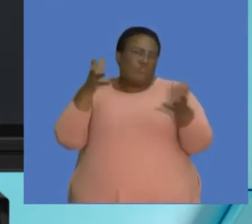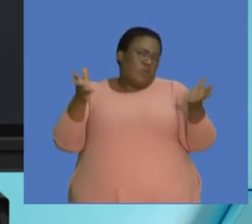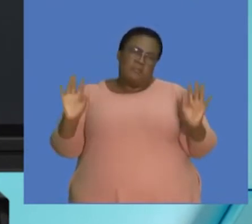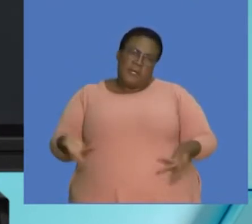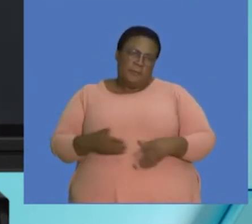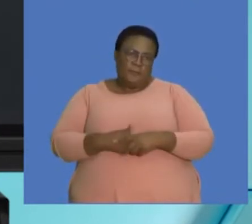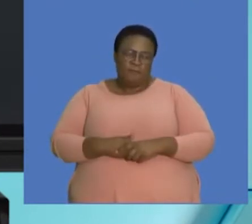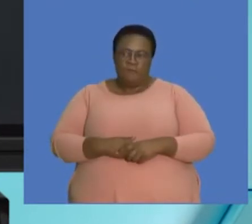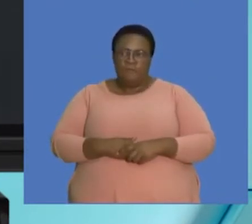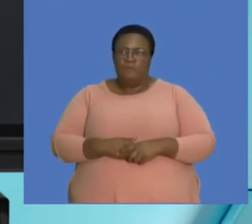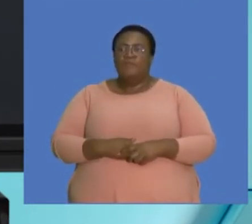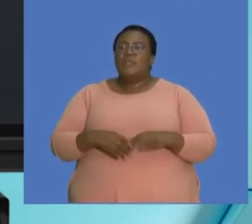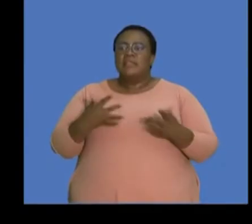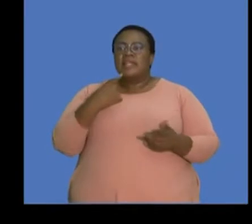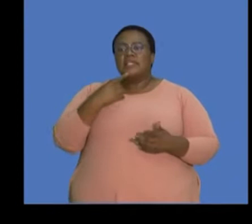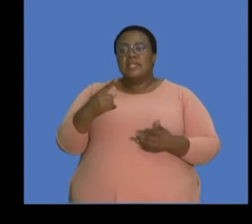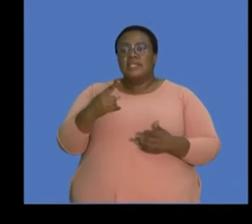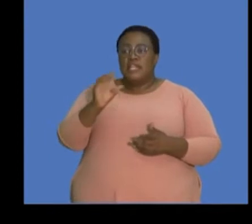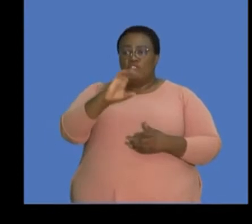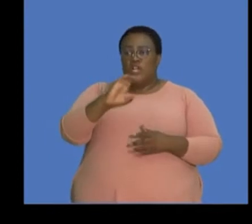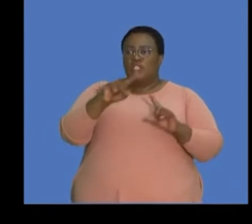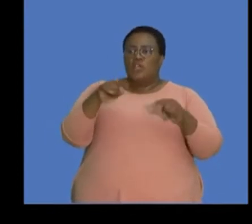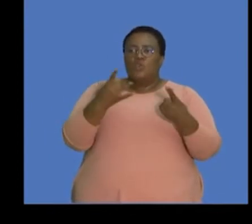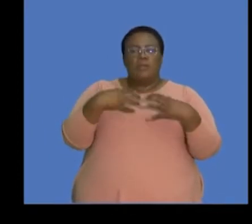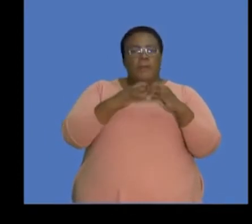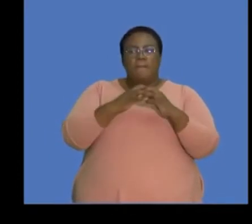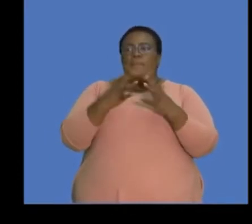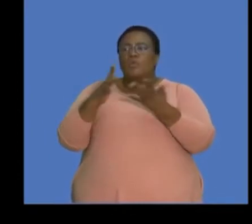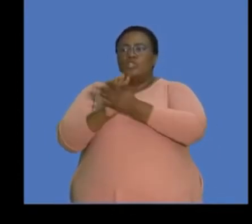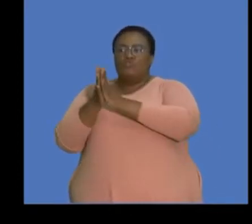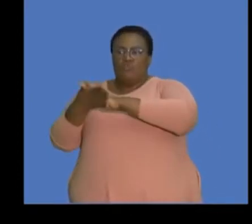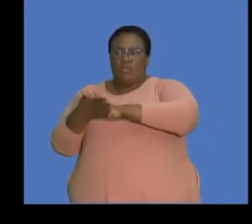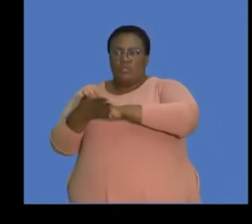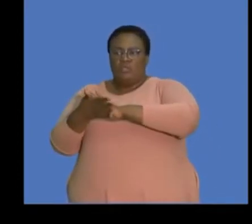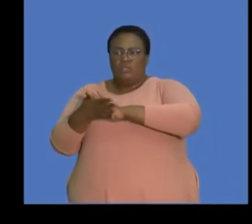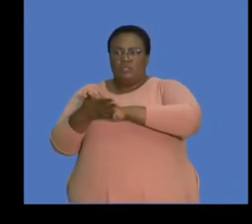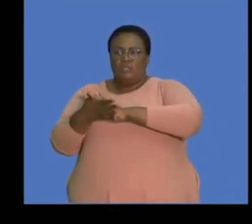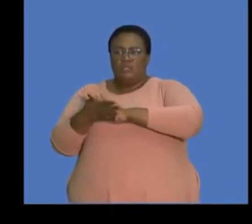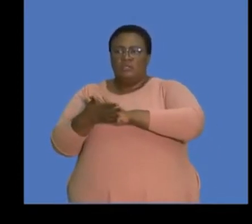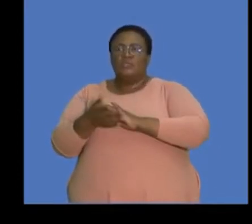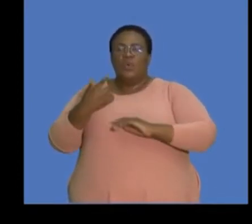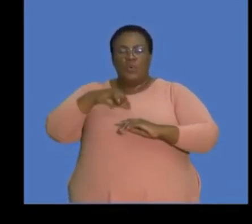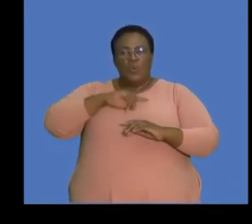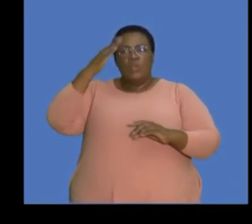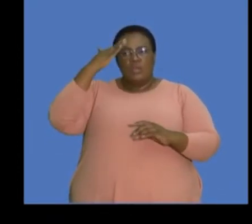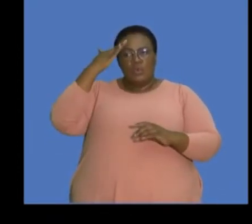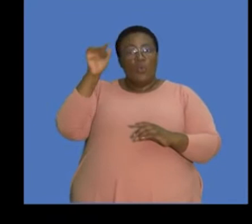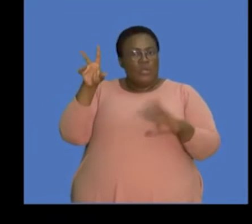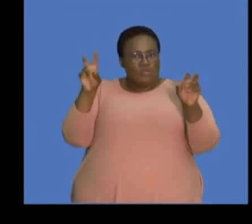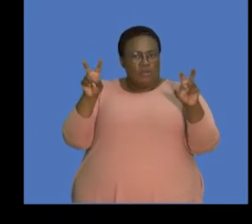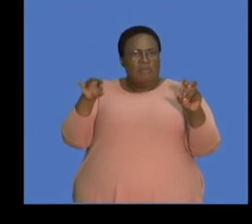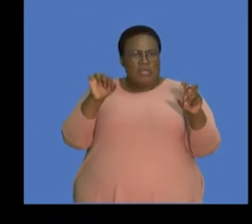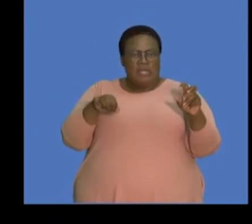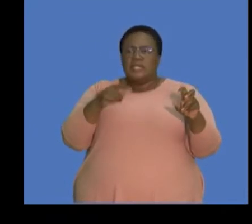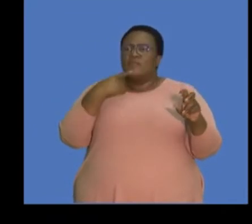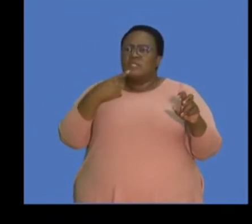short of it. And then it says here, the charge cannot be created or destroyed. Okay, so we are very familiar with this statement. So